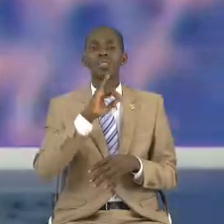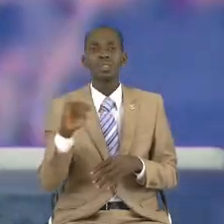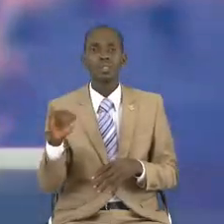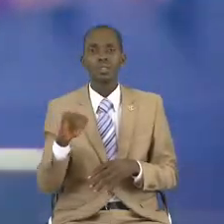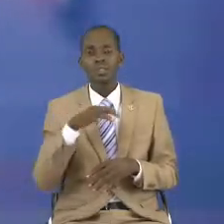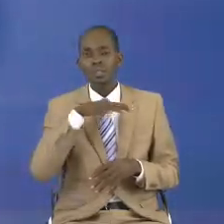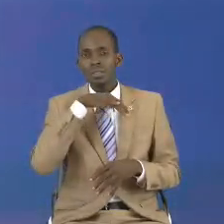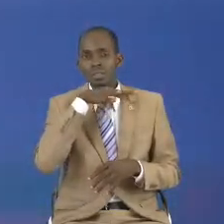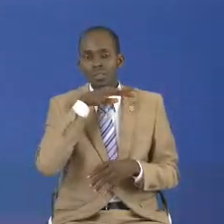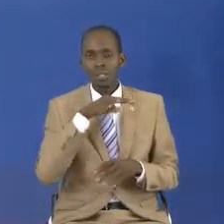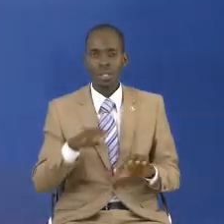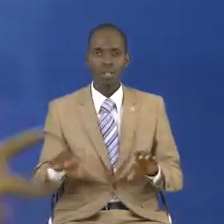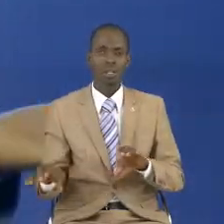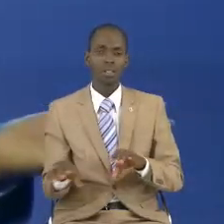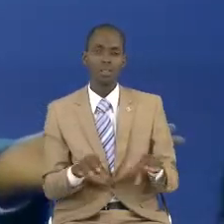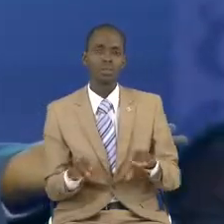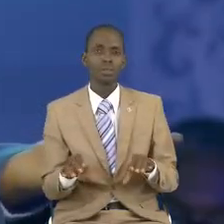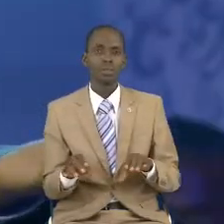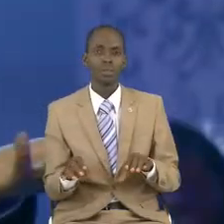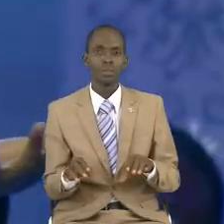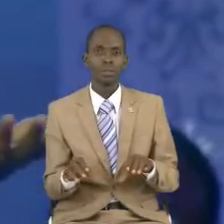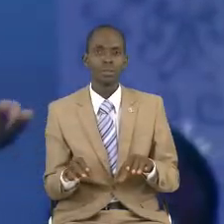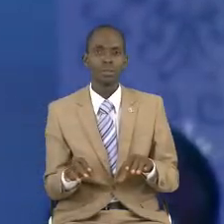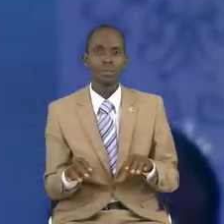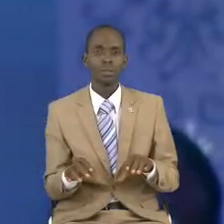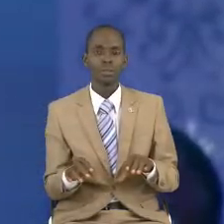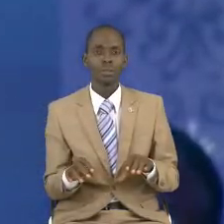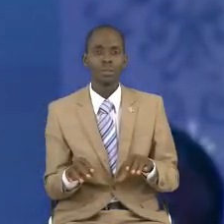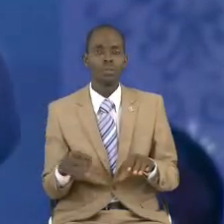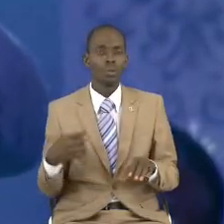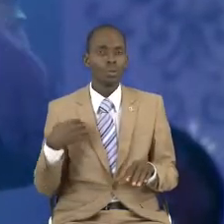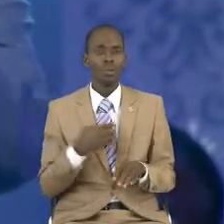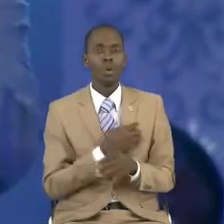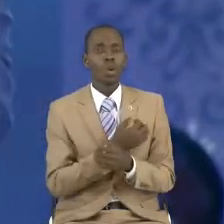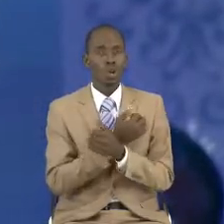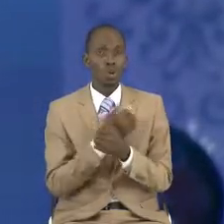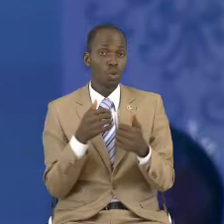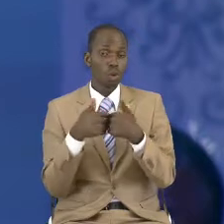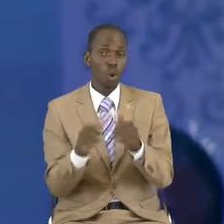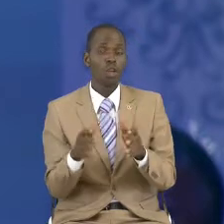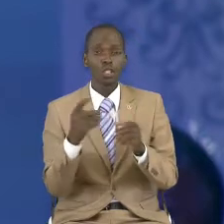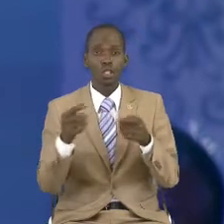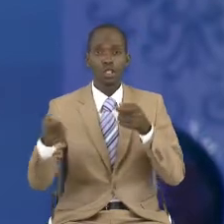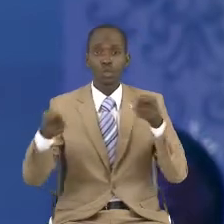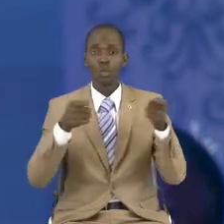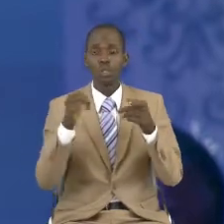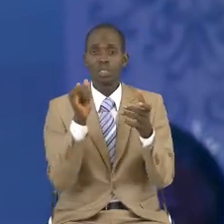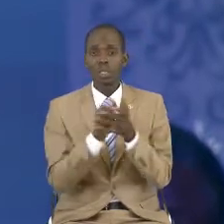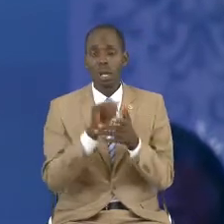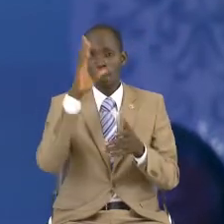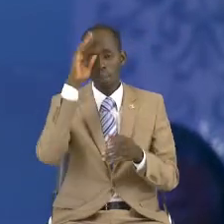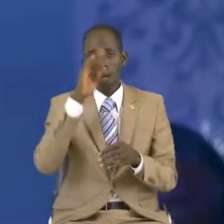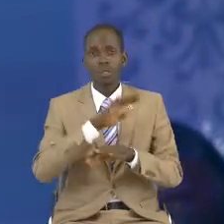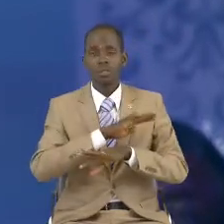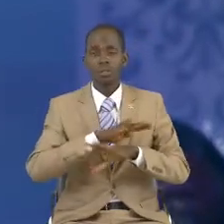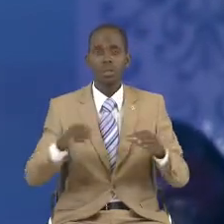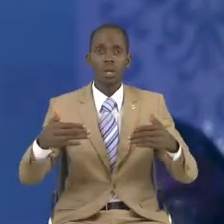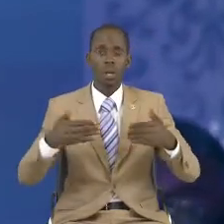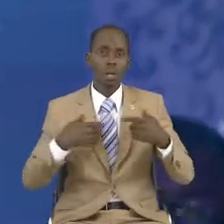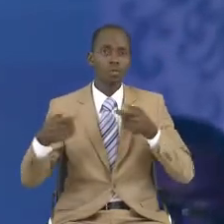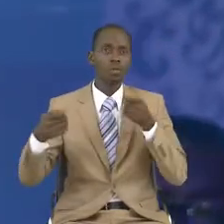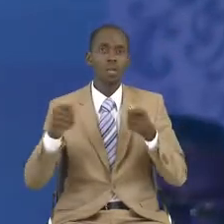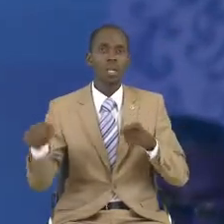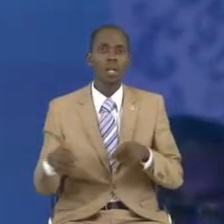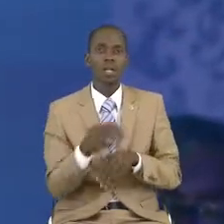action we've lost the dominion that man does not have dominion anymore